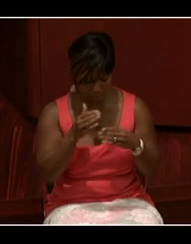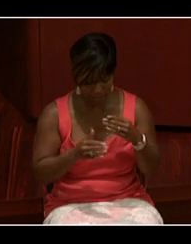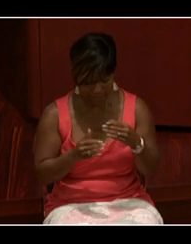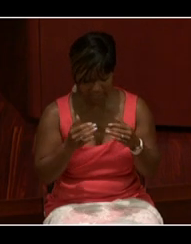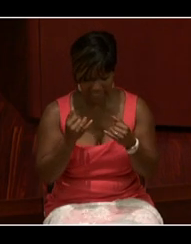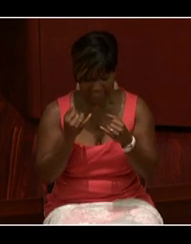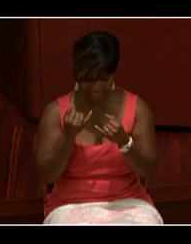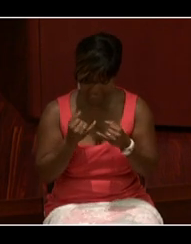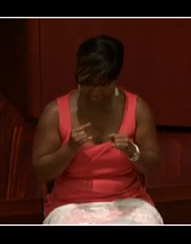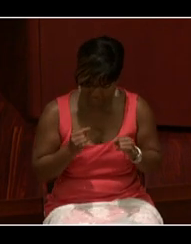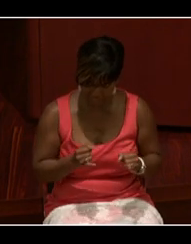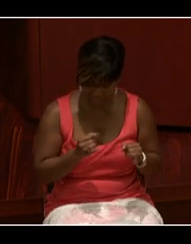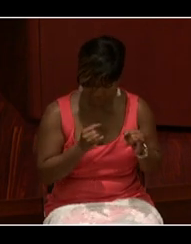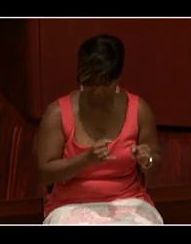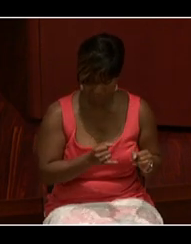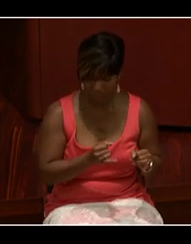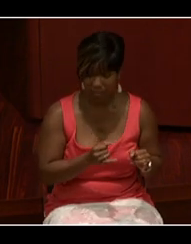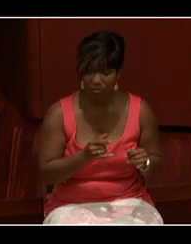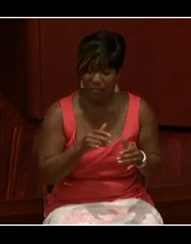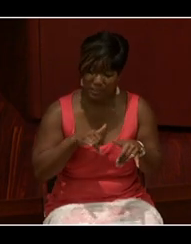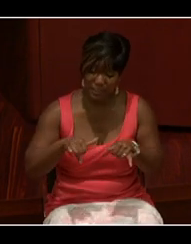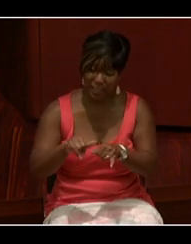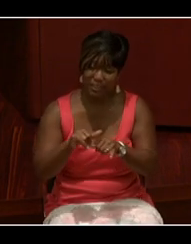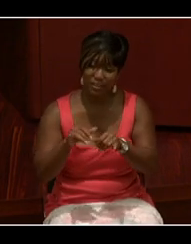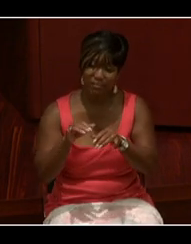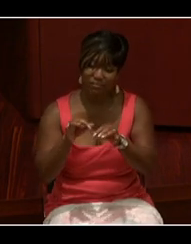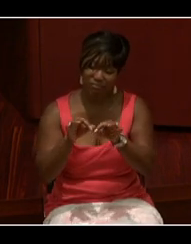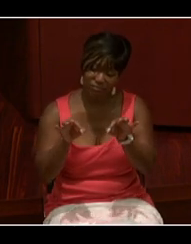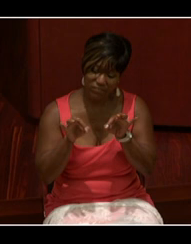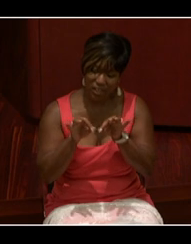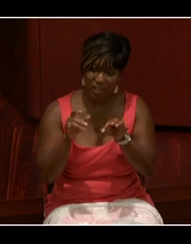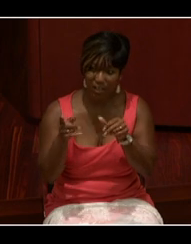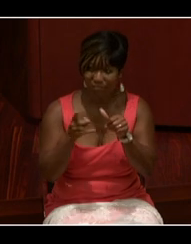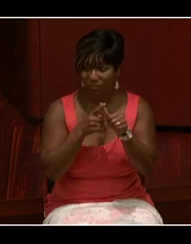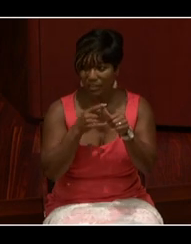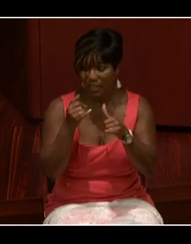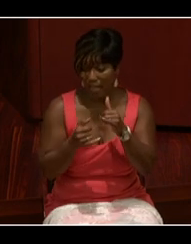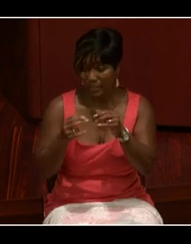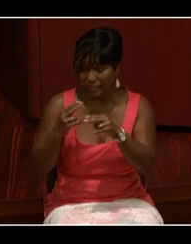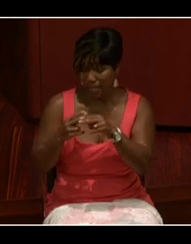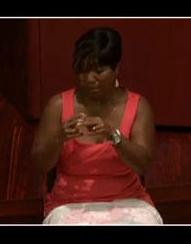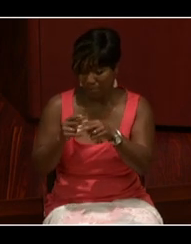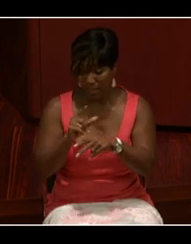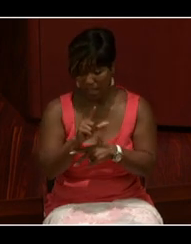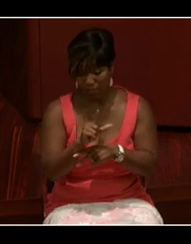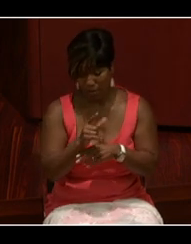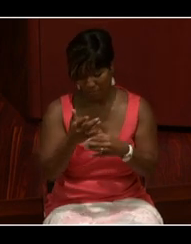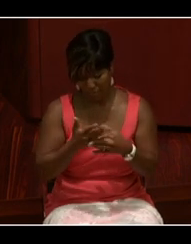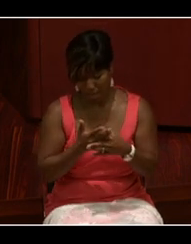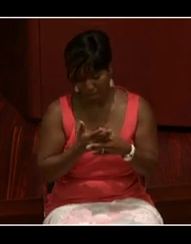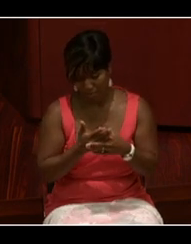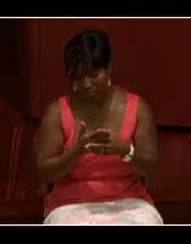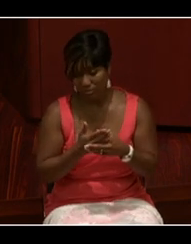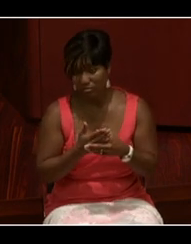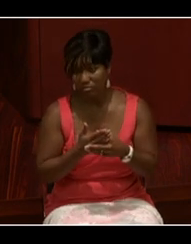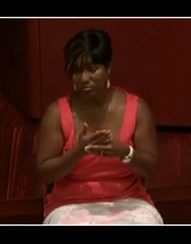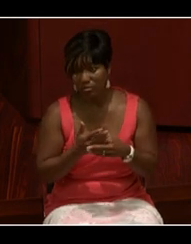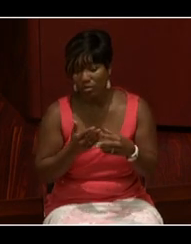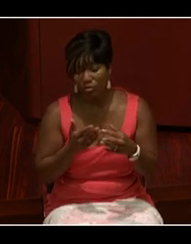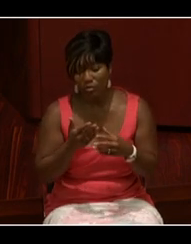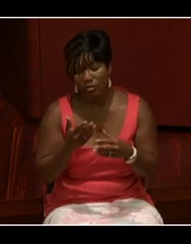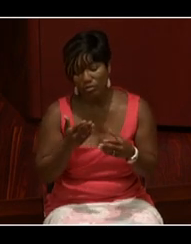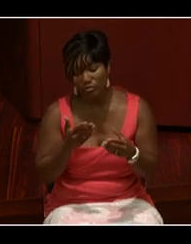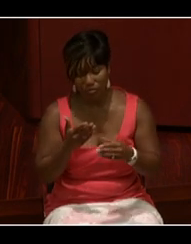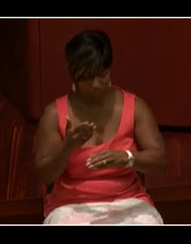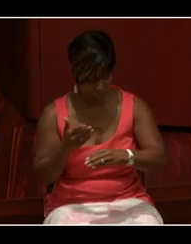separate database with standard search fields such as first and last name. Leavenworth files on Ancestry.com go through inmates